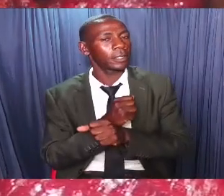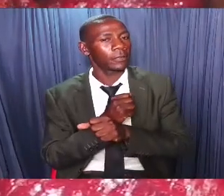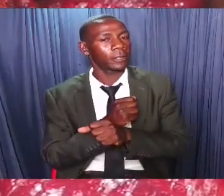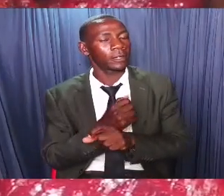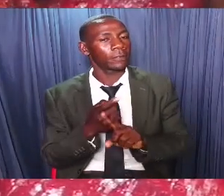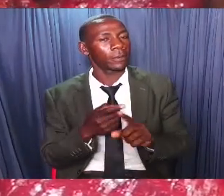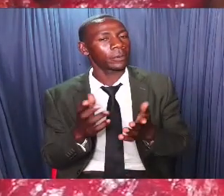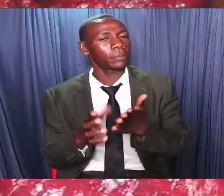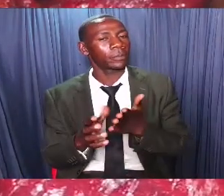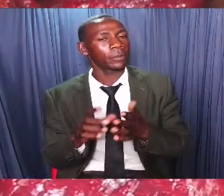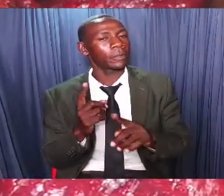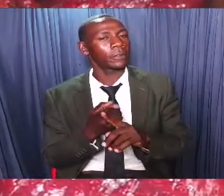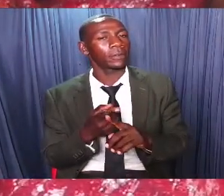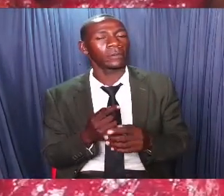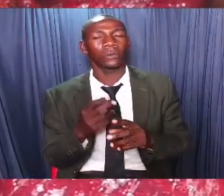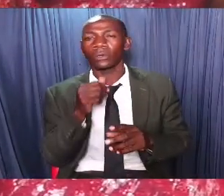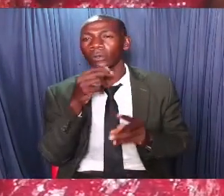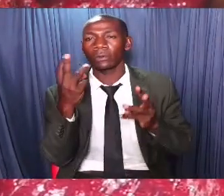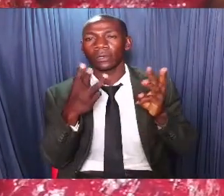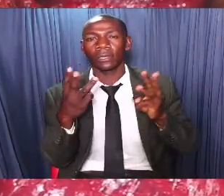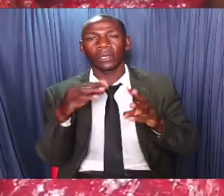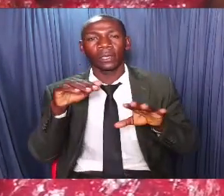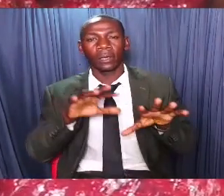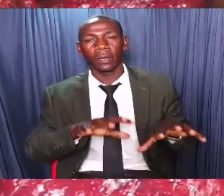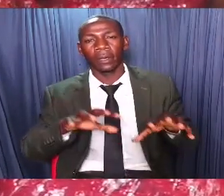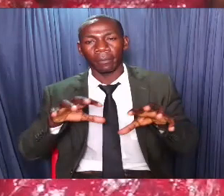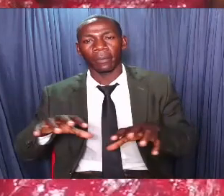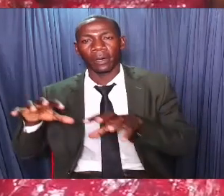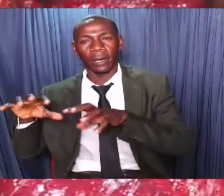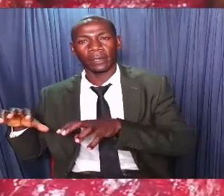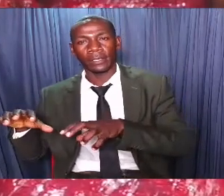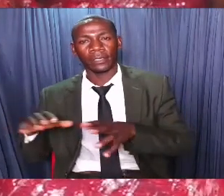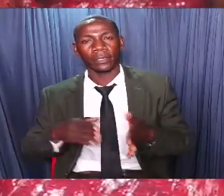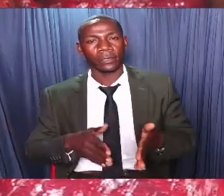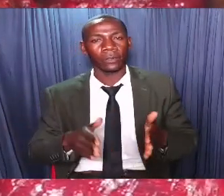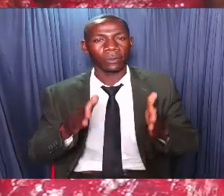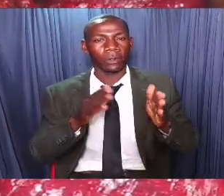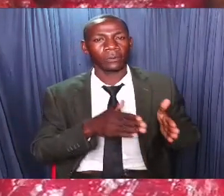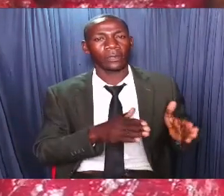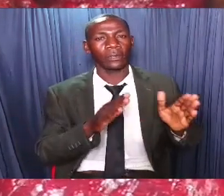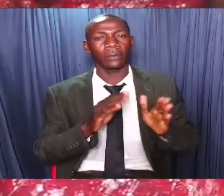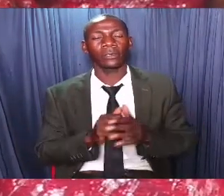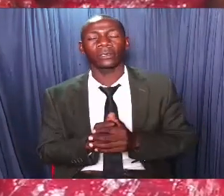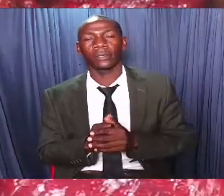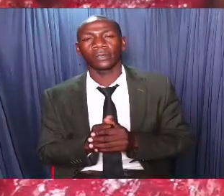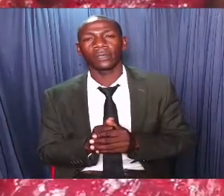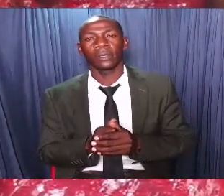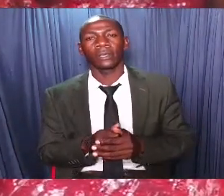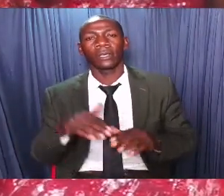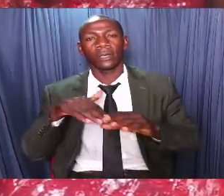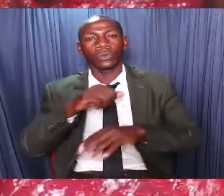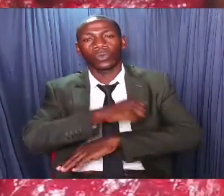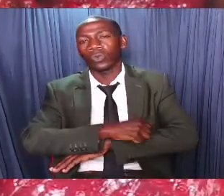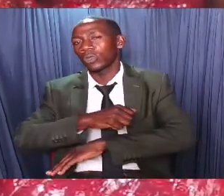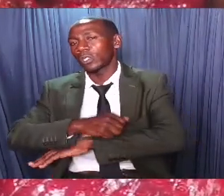lisilofaa. Made us escape from all not worthy. Sokoni, mabarabarani, in the marketplaces, in the cities, in the roads, mashuleni,